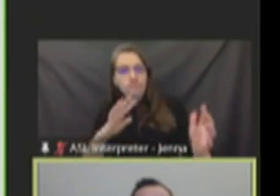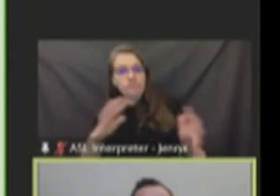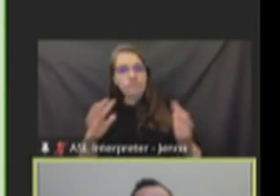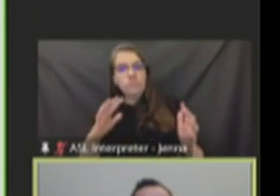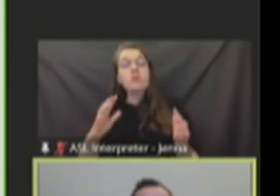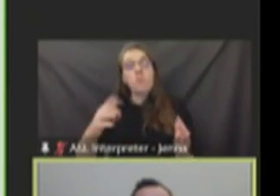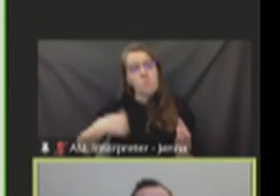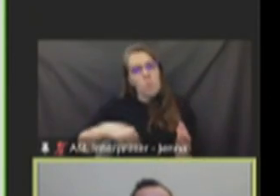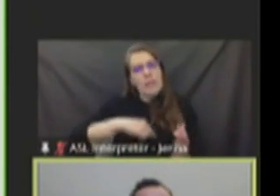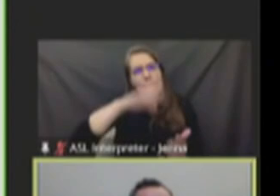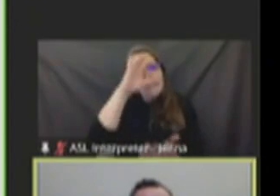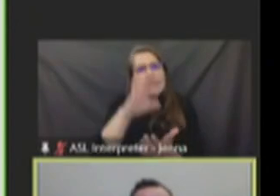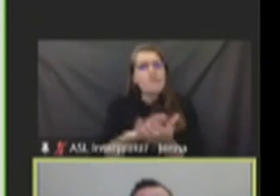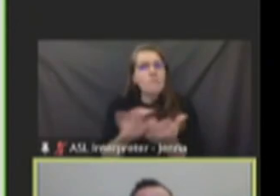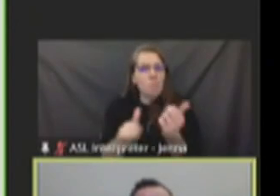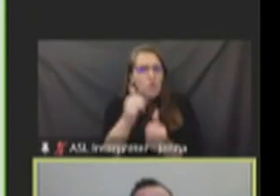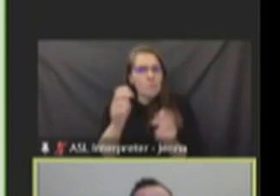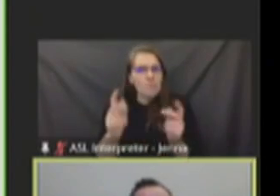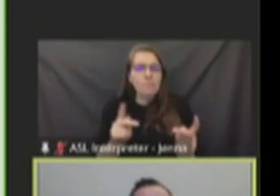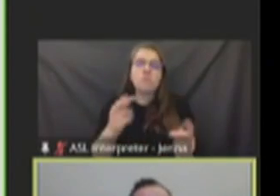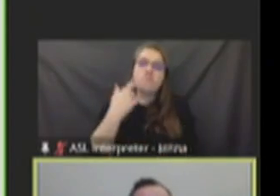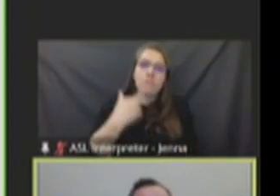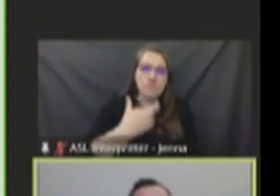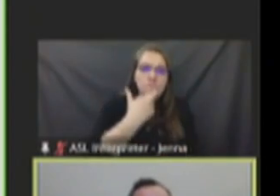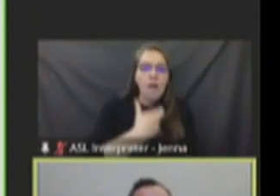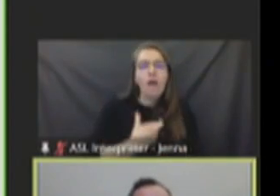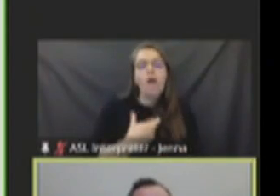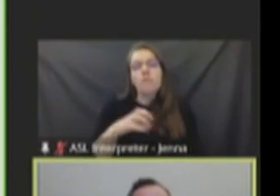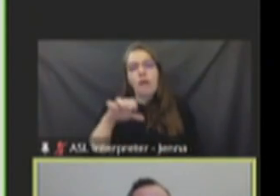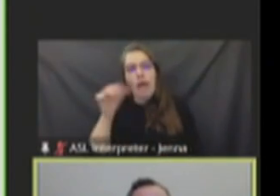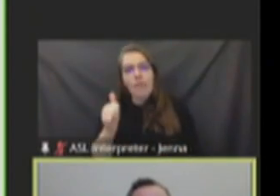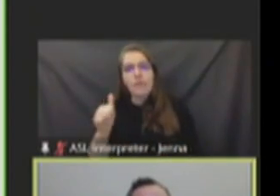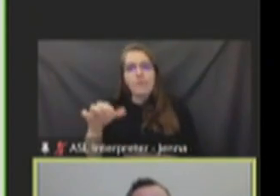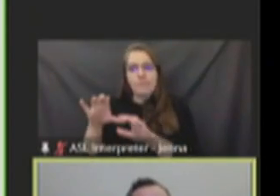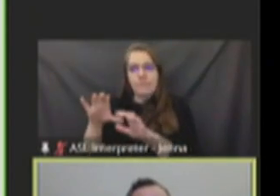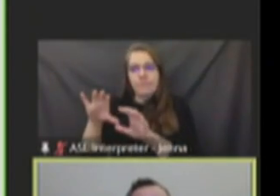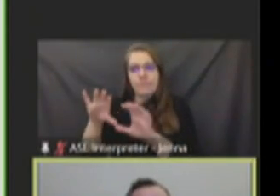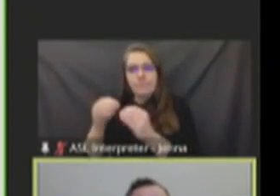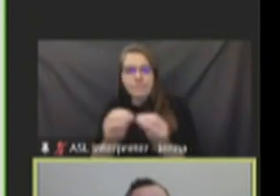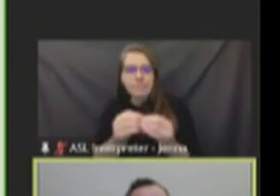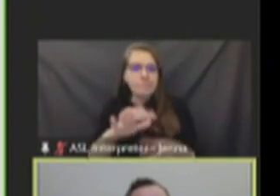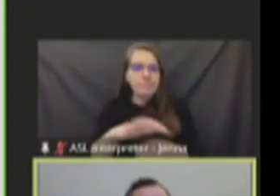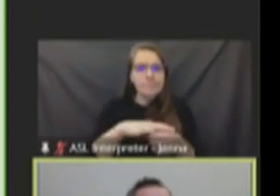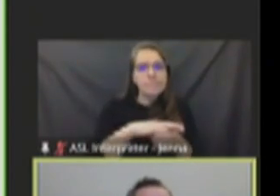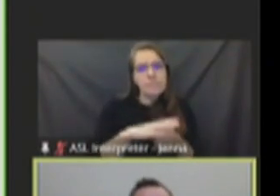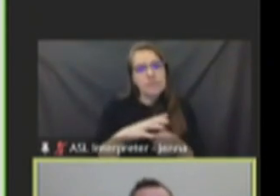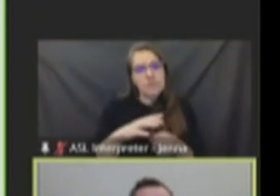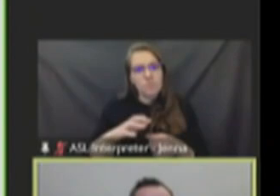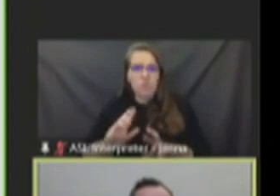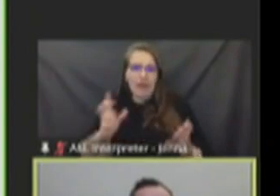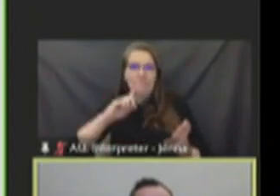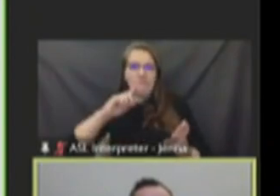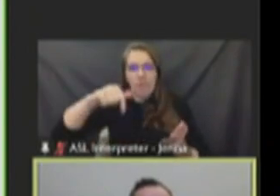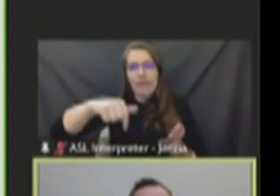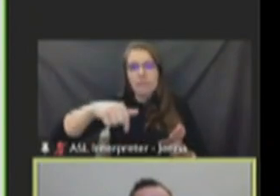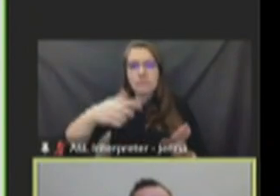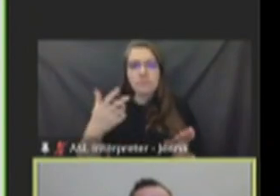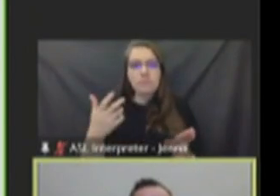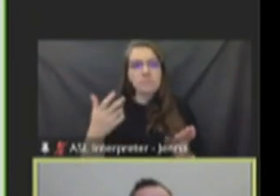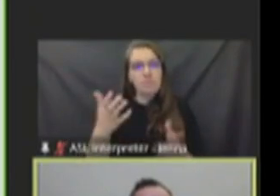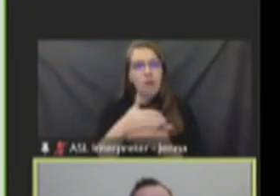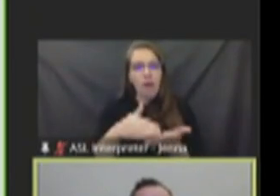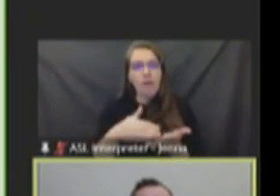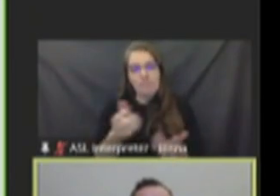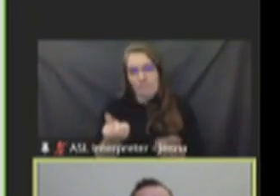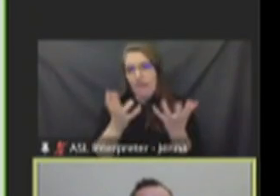of the public and a lot of restaurants and other covered entities themselves were sort of ready for this step. A lot of them had made